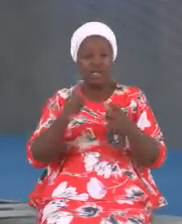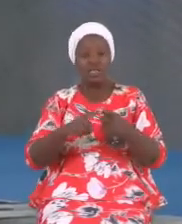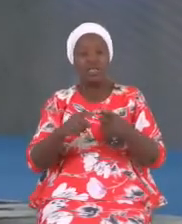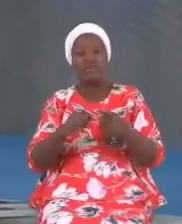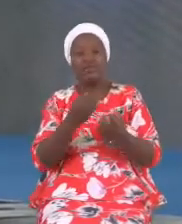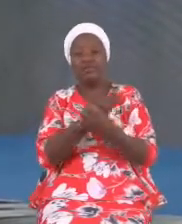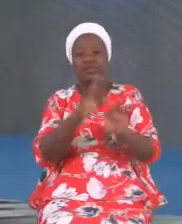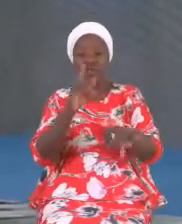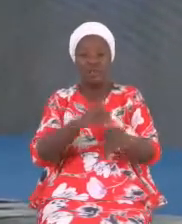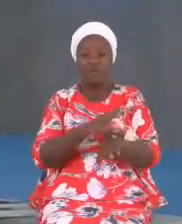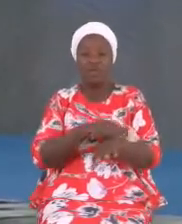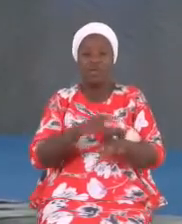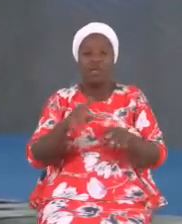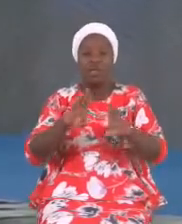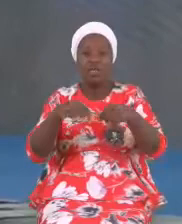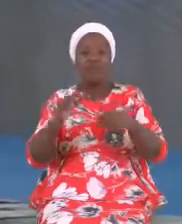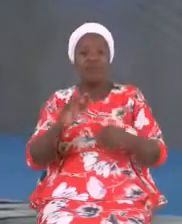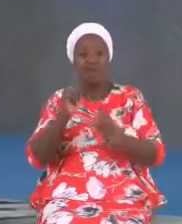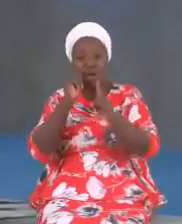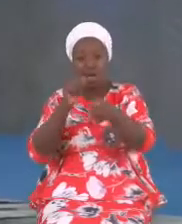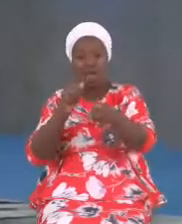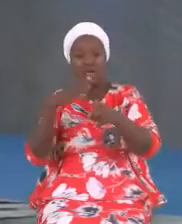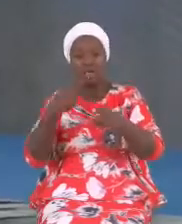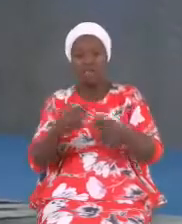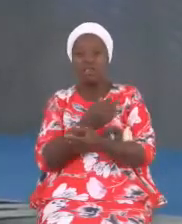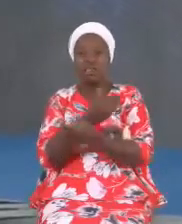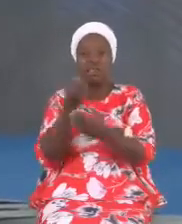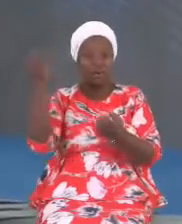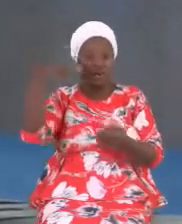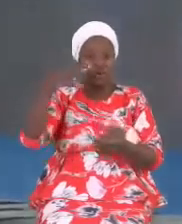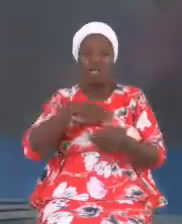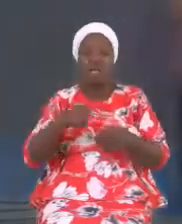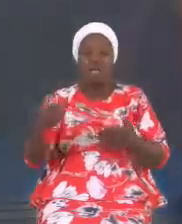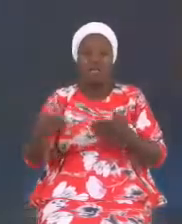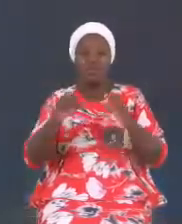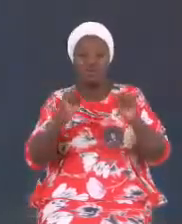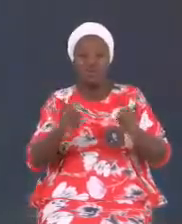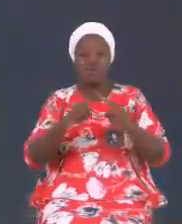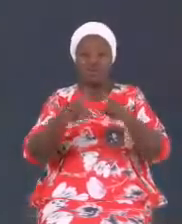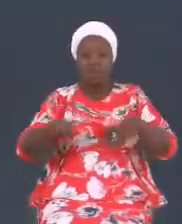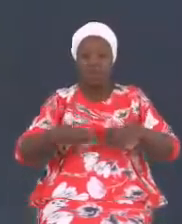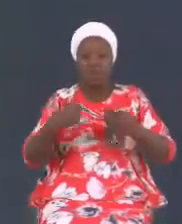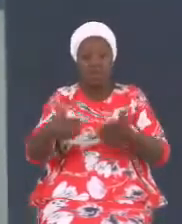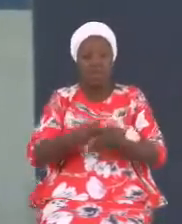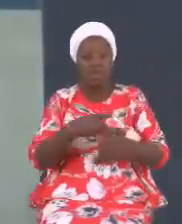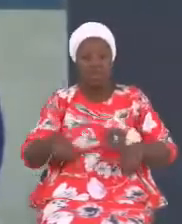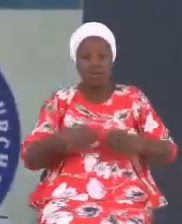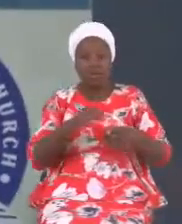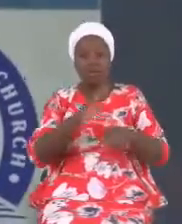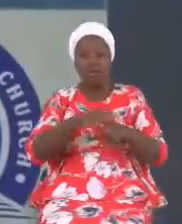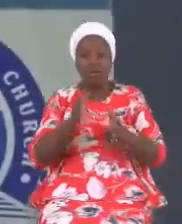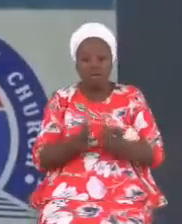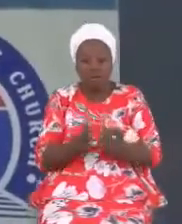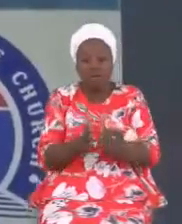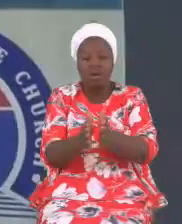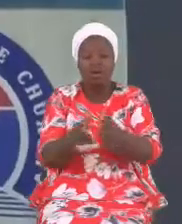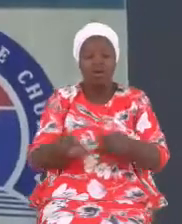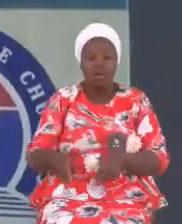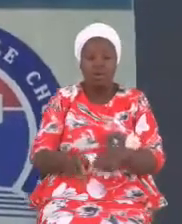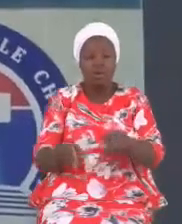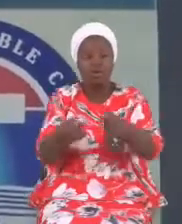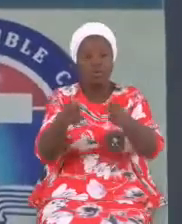and the strength to live a new life on the narrow road that leads to heaven.